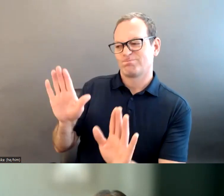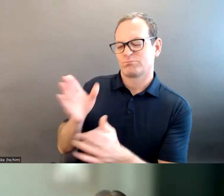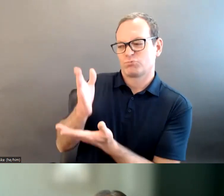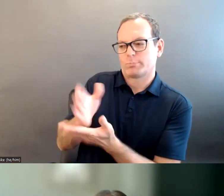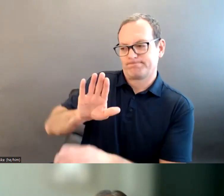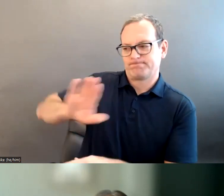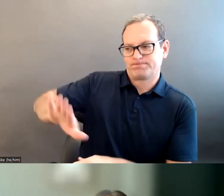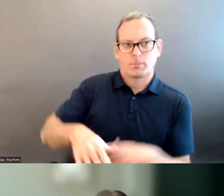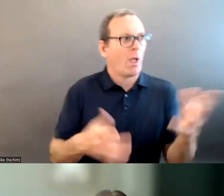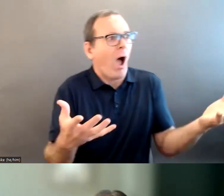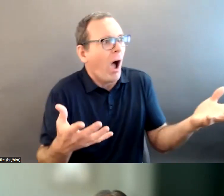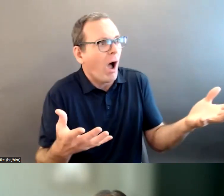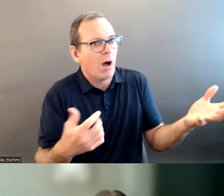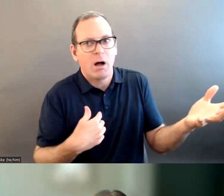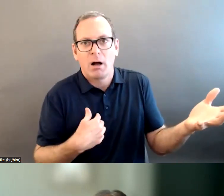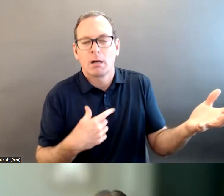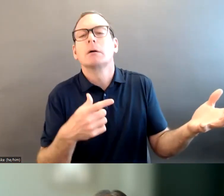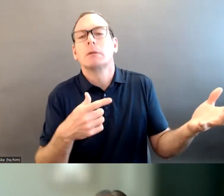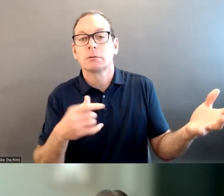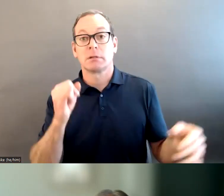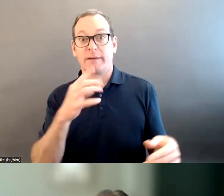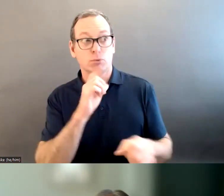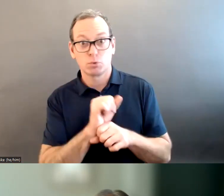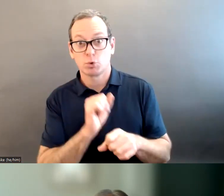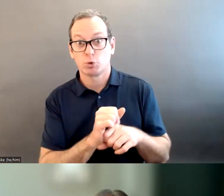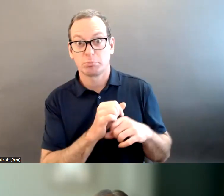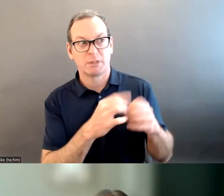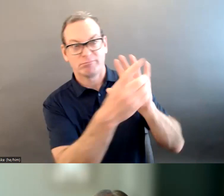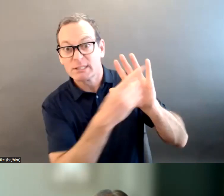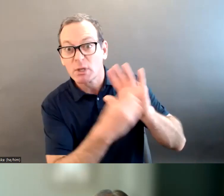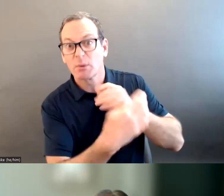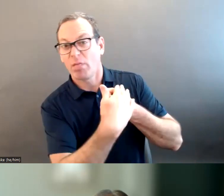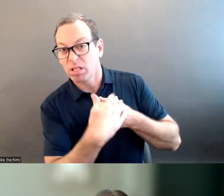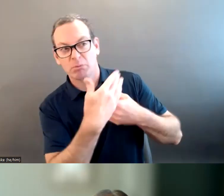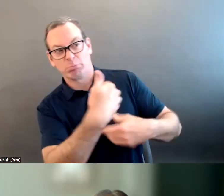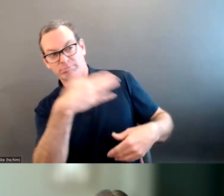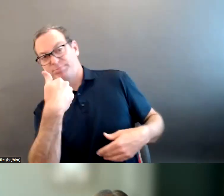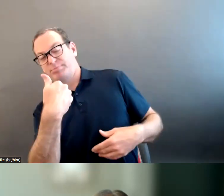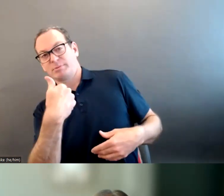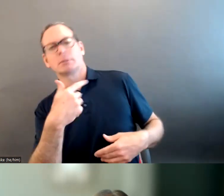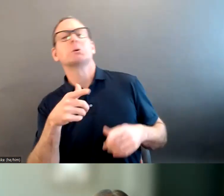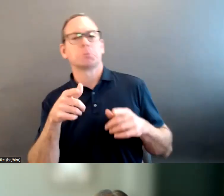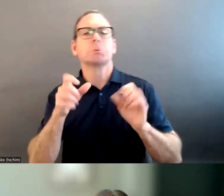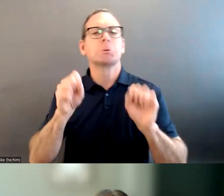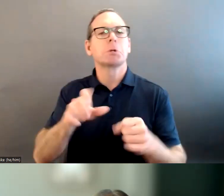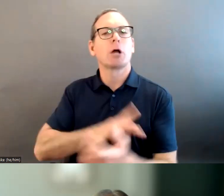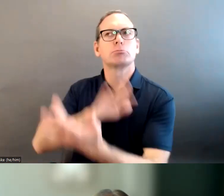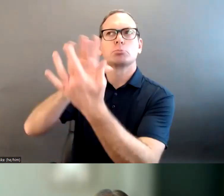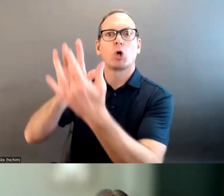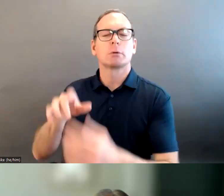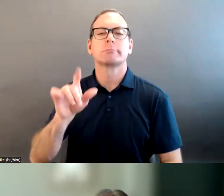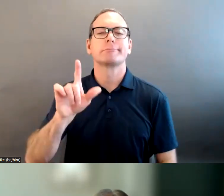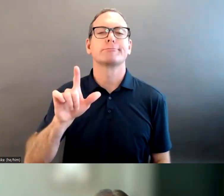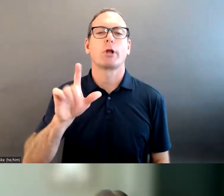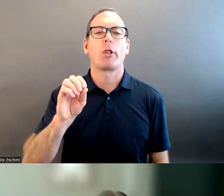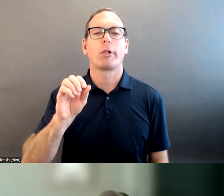Society of Ontario, and then they will choose whether to investigate it or not. If it's, I'm trying to understand